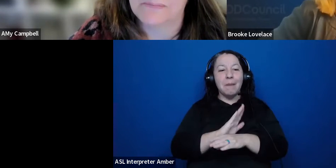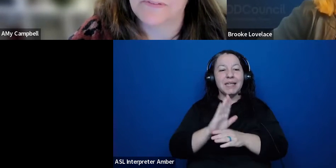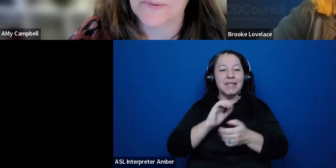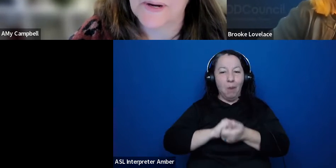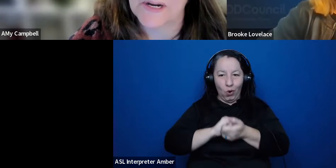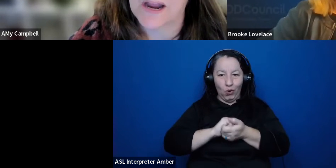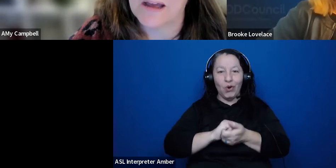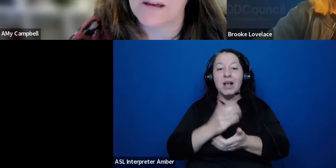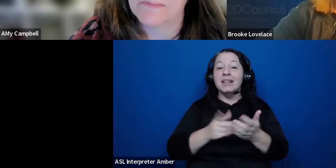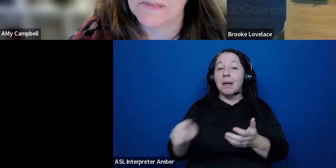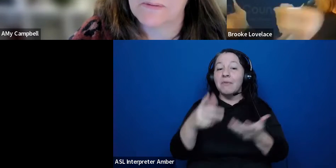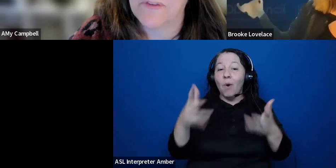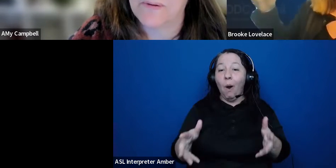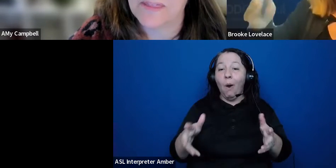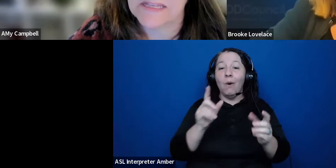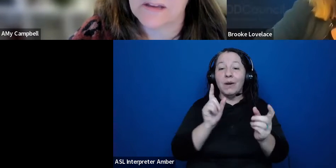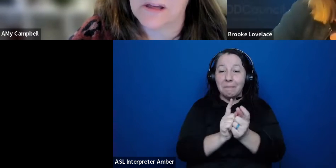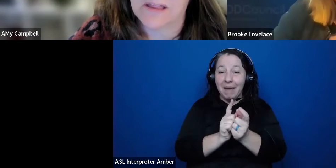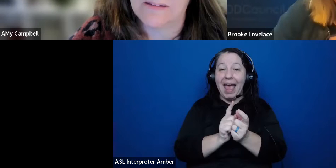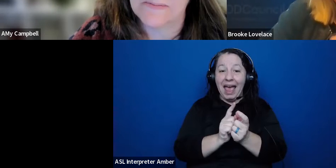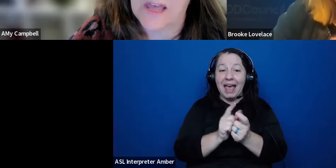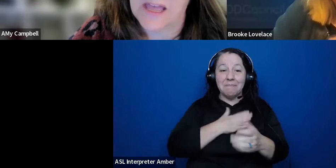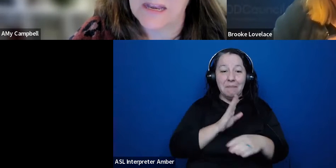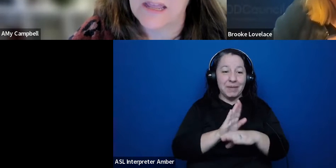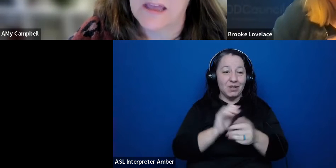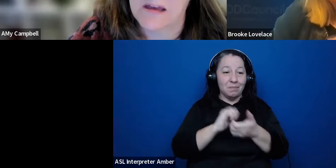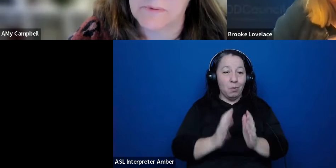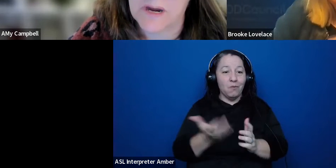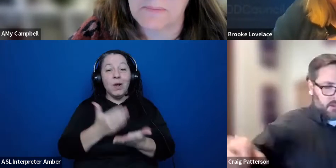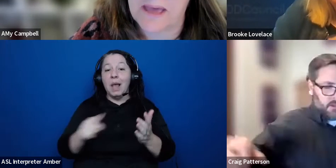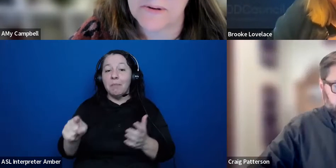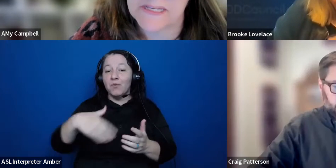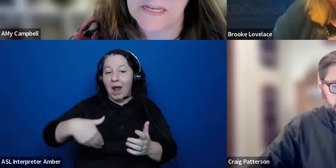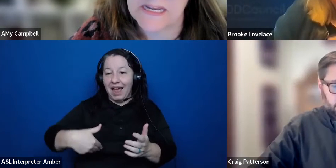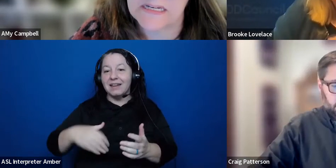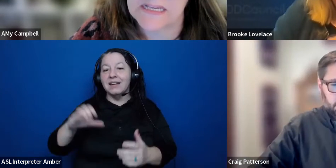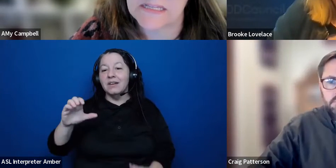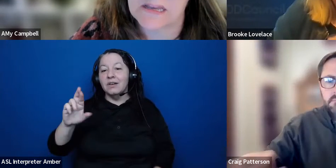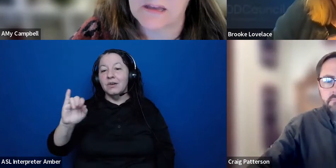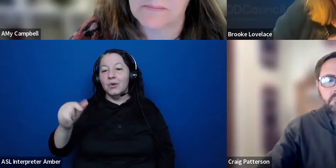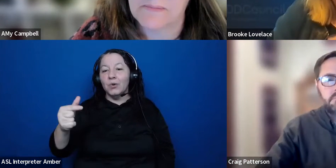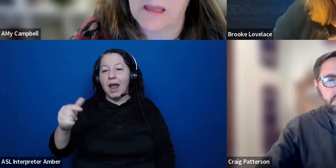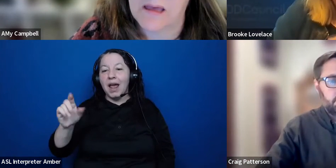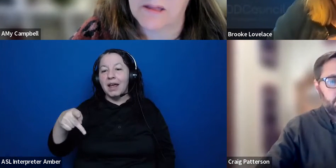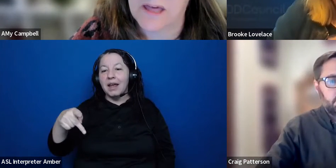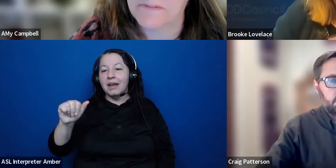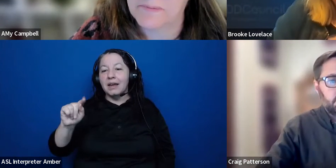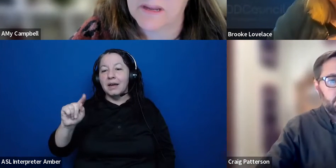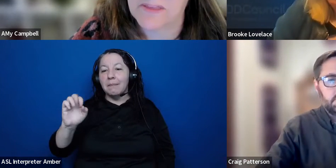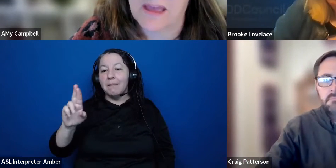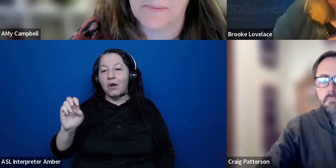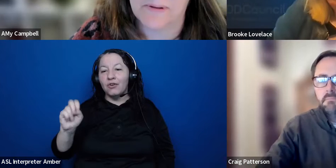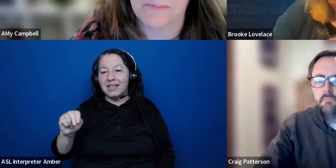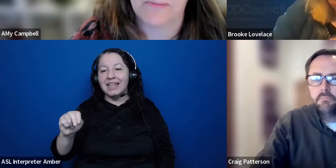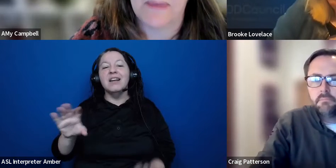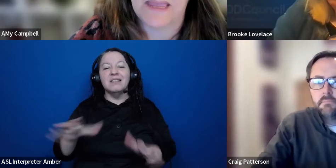met him before. Some of you on this call have not. Craig Patterson, he does a lot of the work